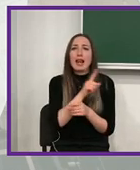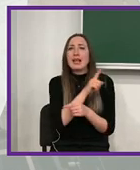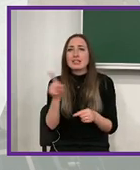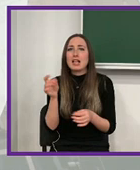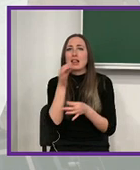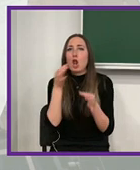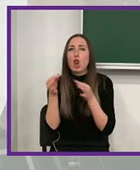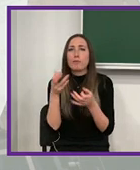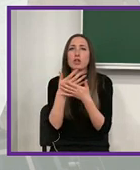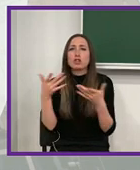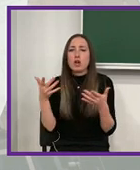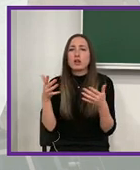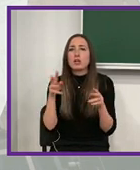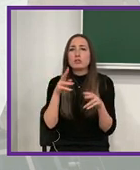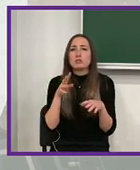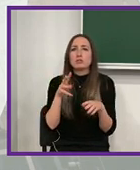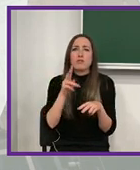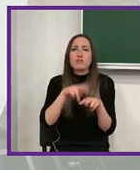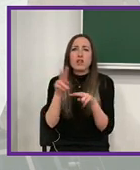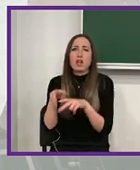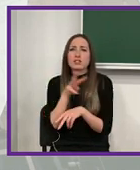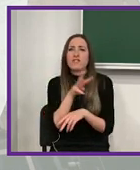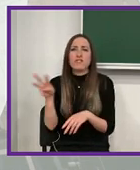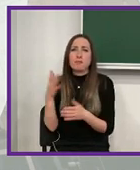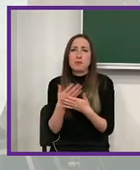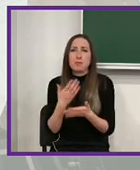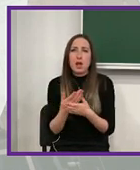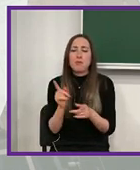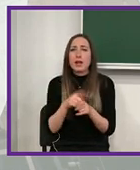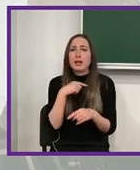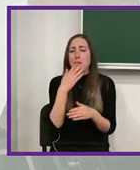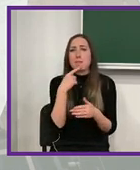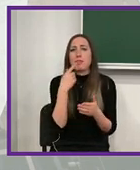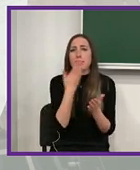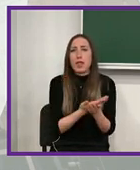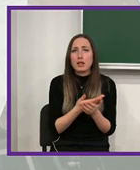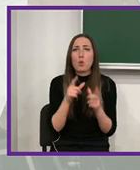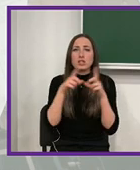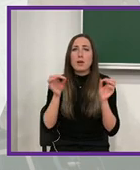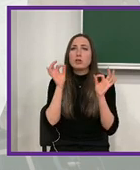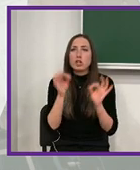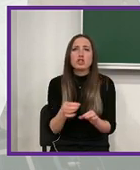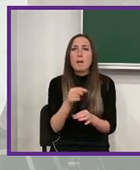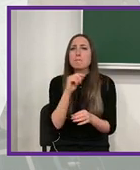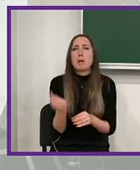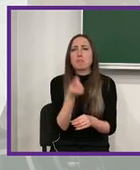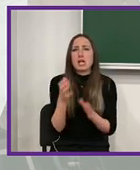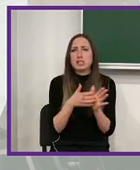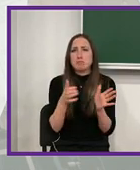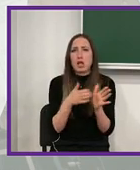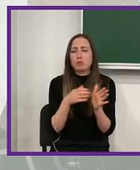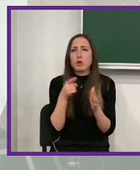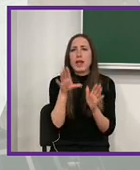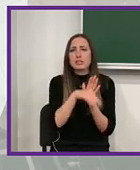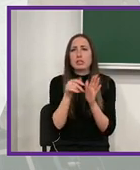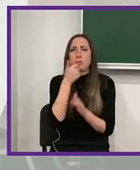out that companies are really underusing stakeholder engagement, and currently just around like 27%